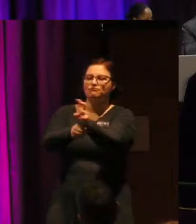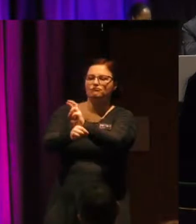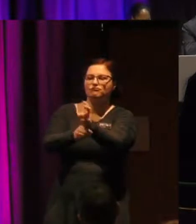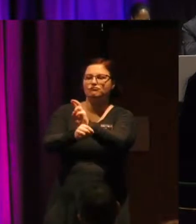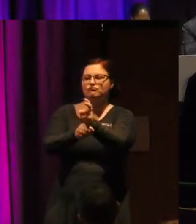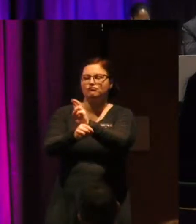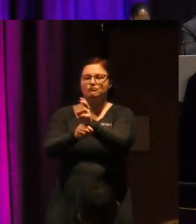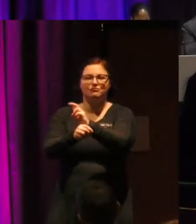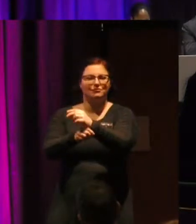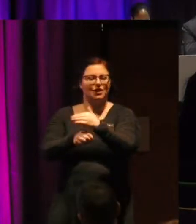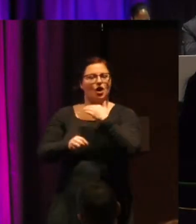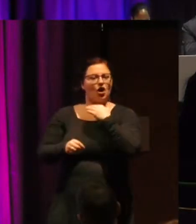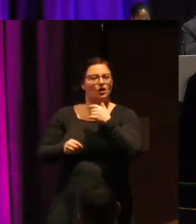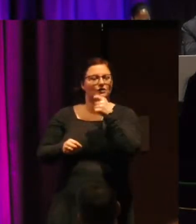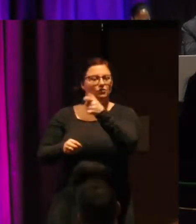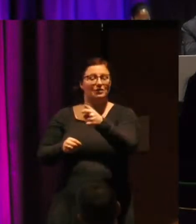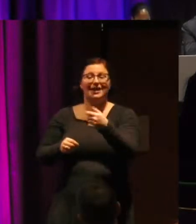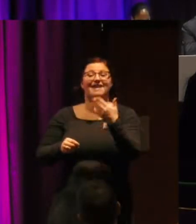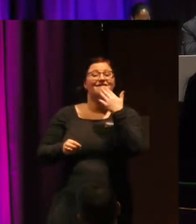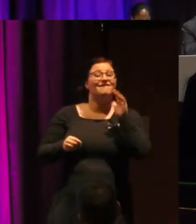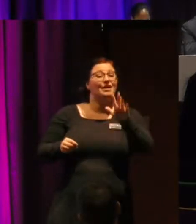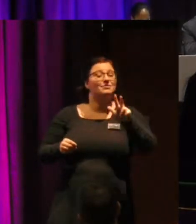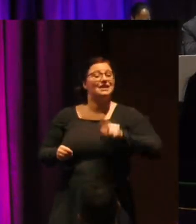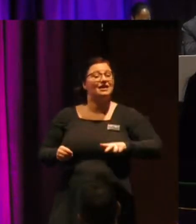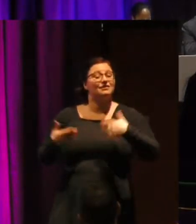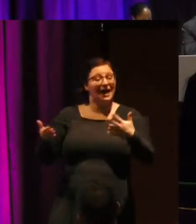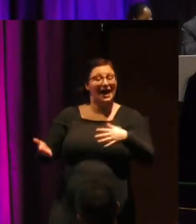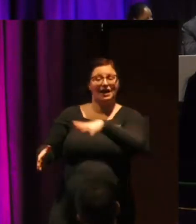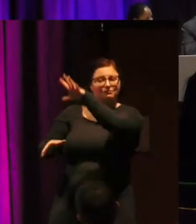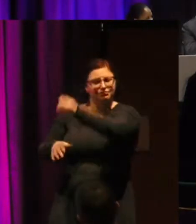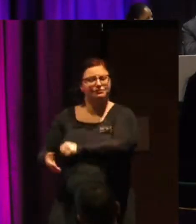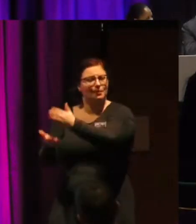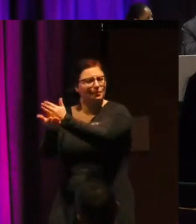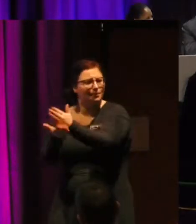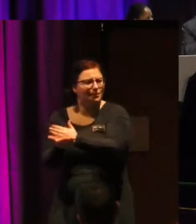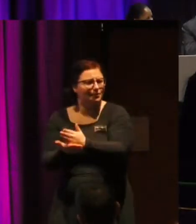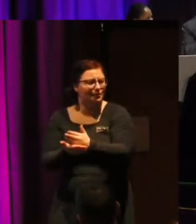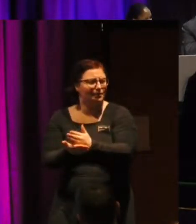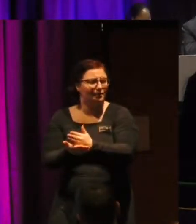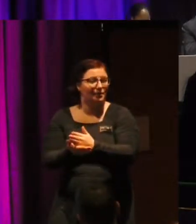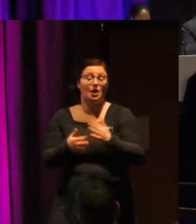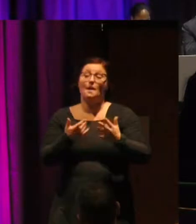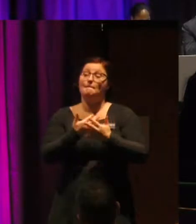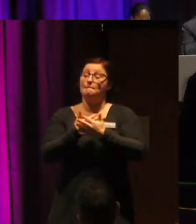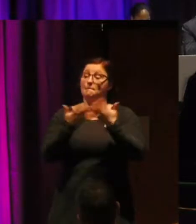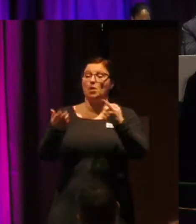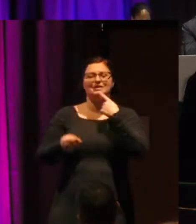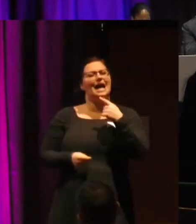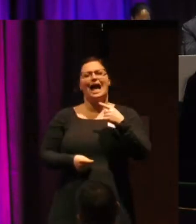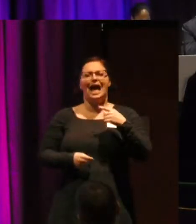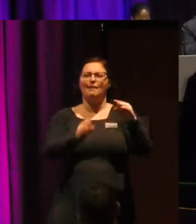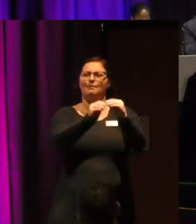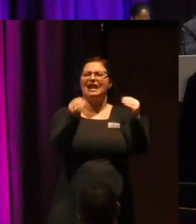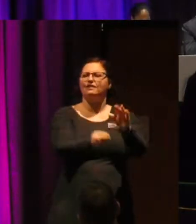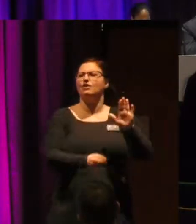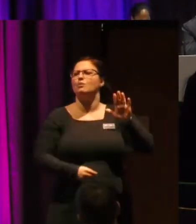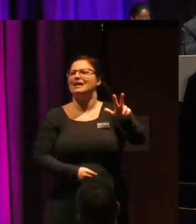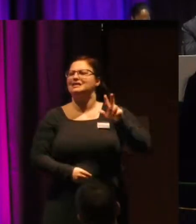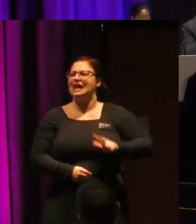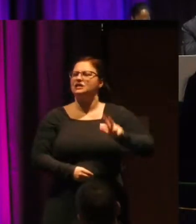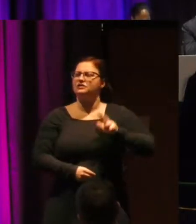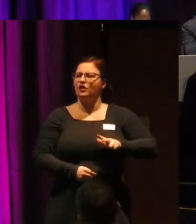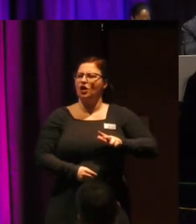Whose responsibility is it to take down? Now, a lot of people say that it's the responsibility of the platforms